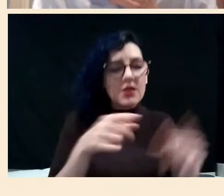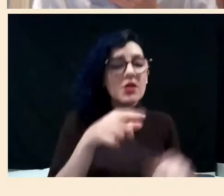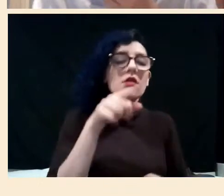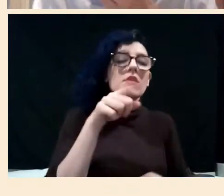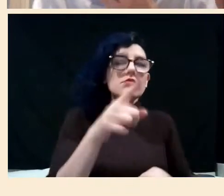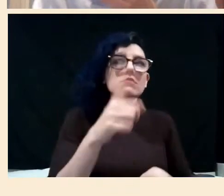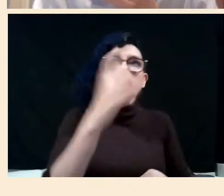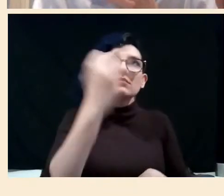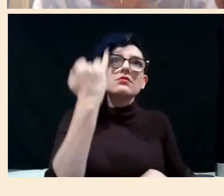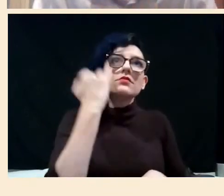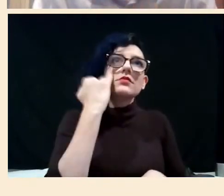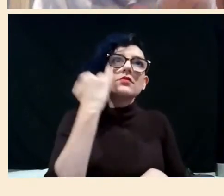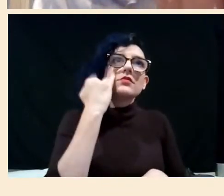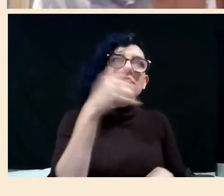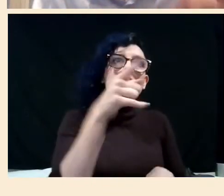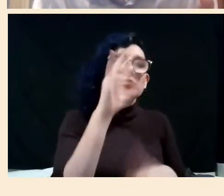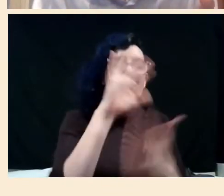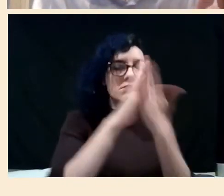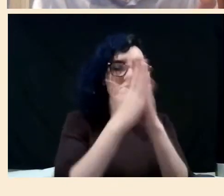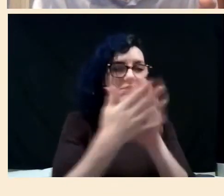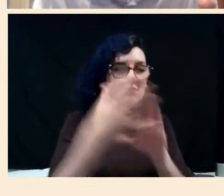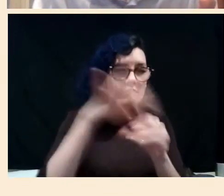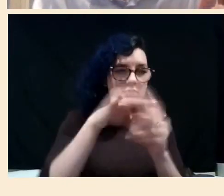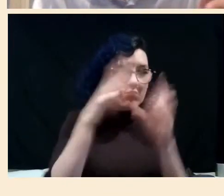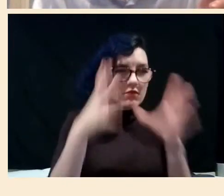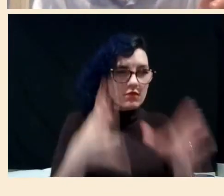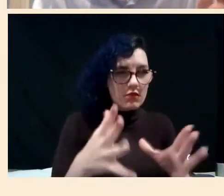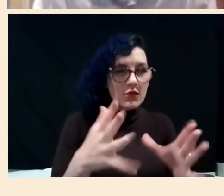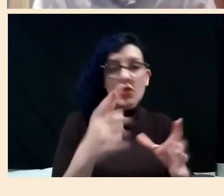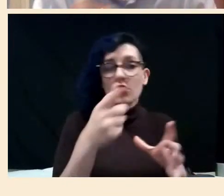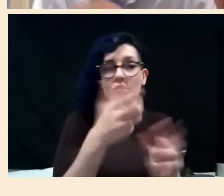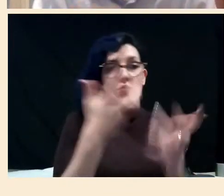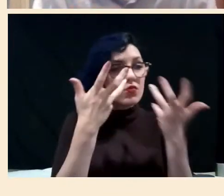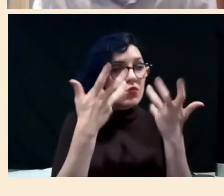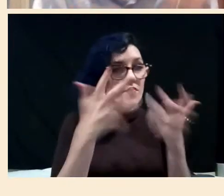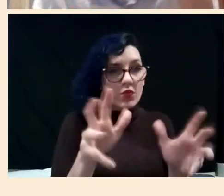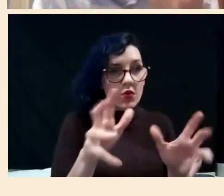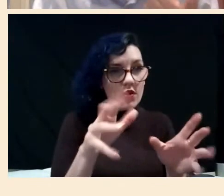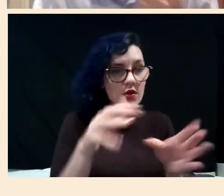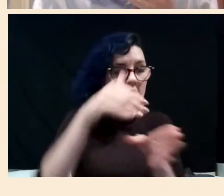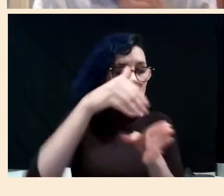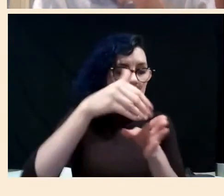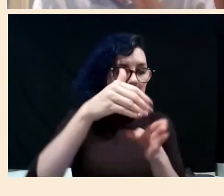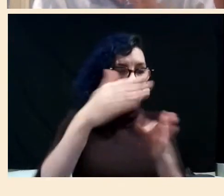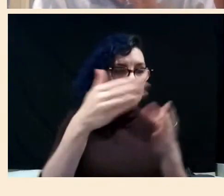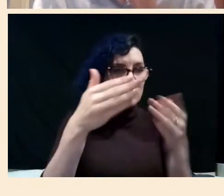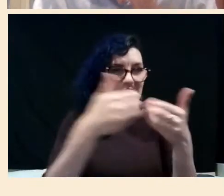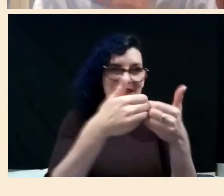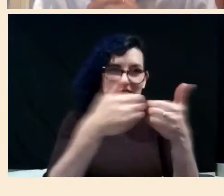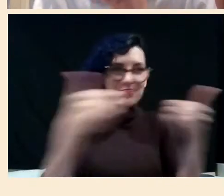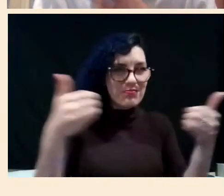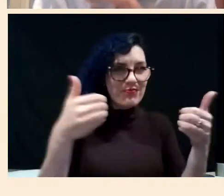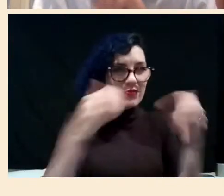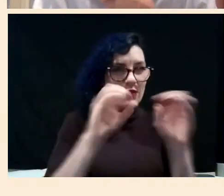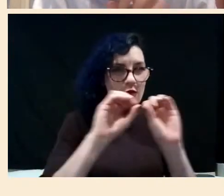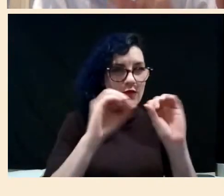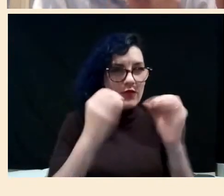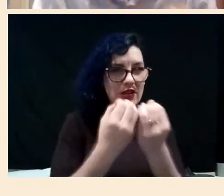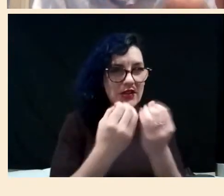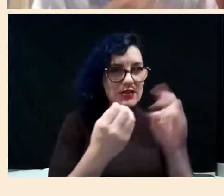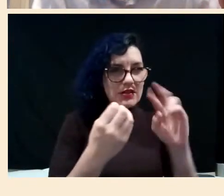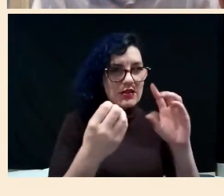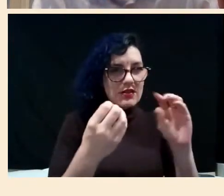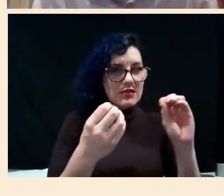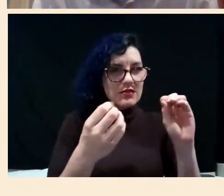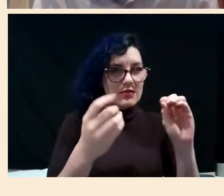a nonpartisan office? So again, 0 is hell no, 10 is I'm on board. And again, we're not talking